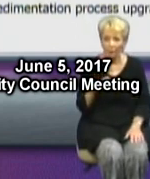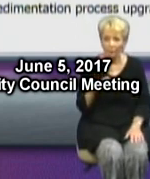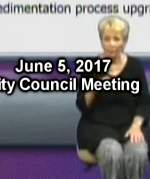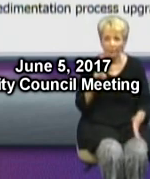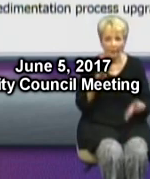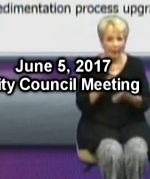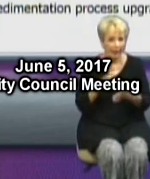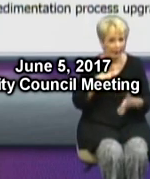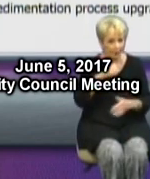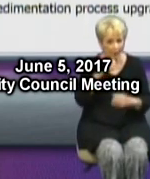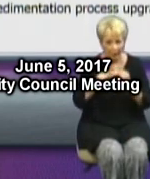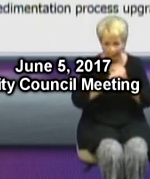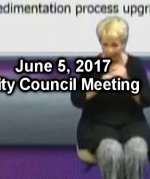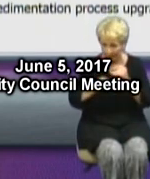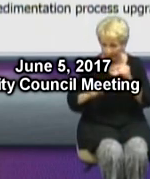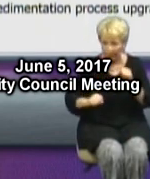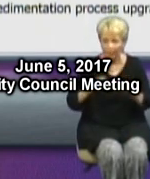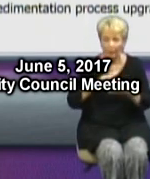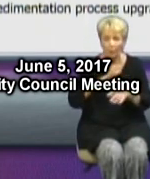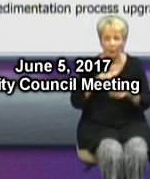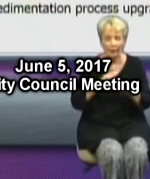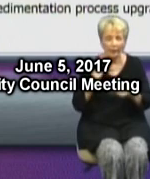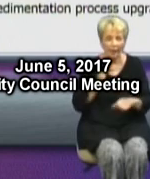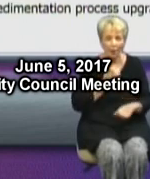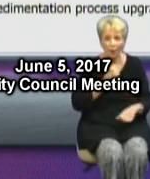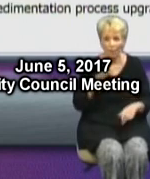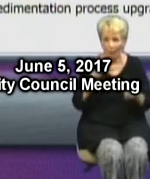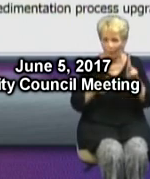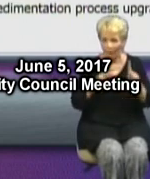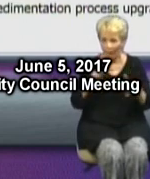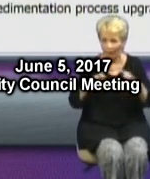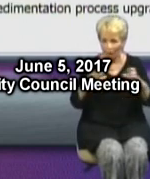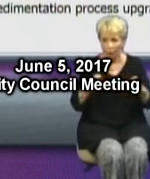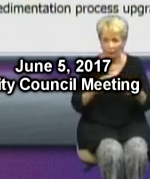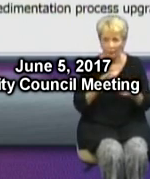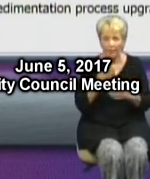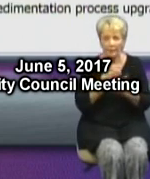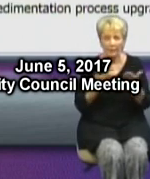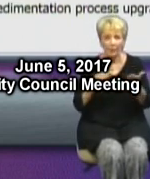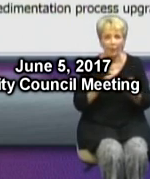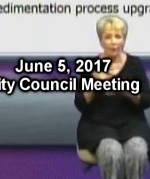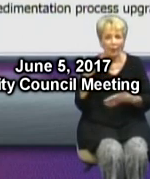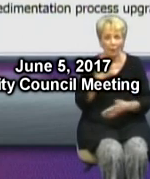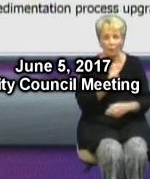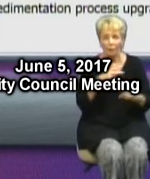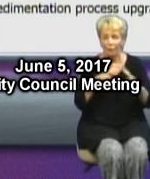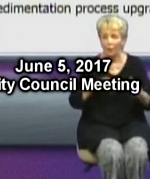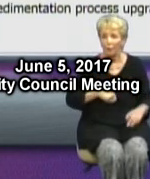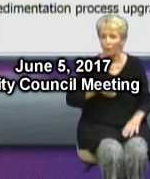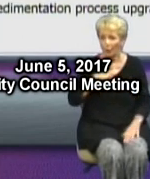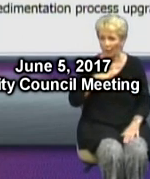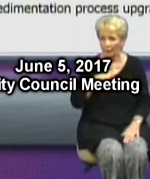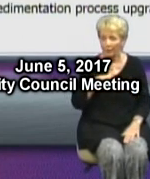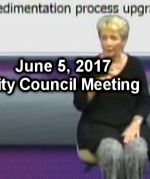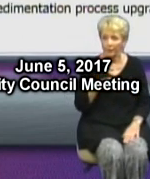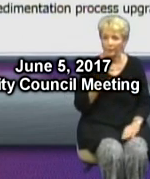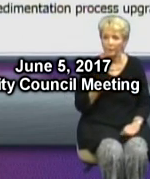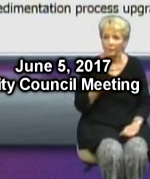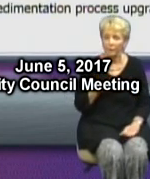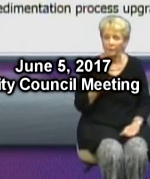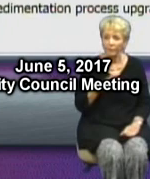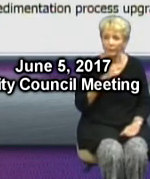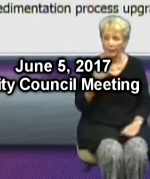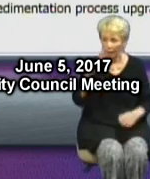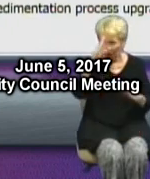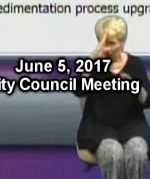an exaggeration within our population group. And that's something that we are very proud of,